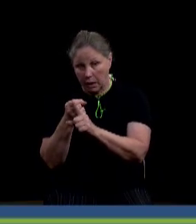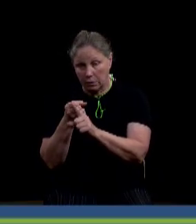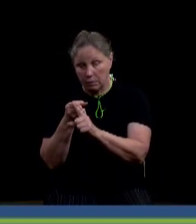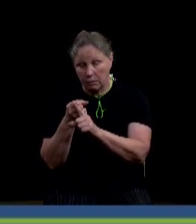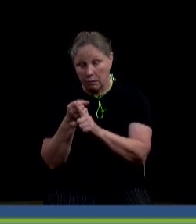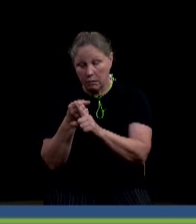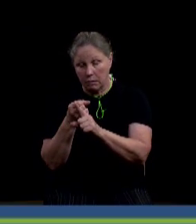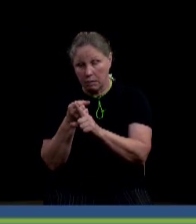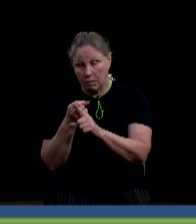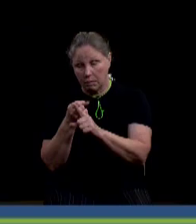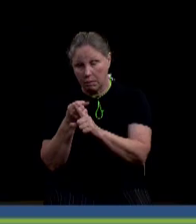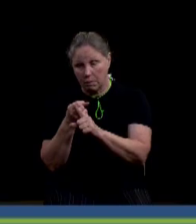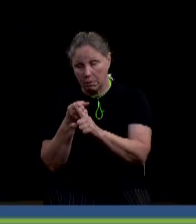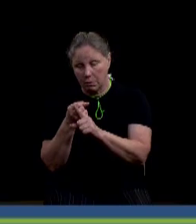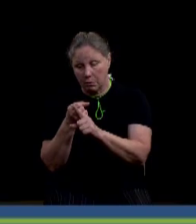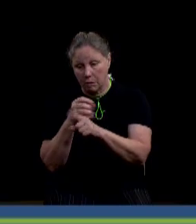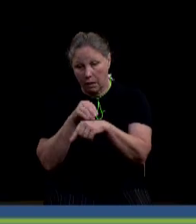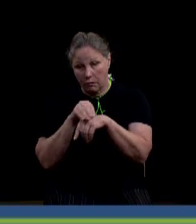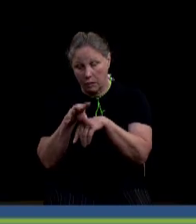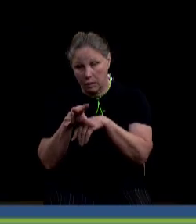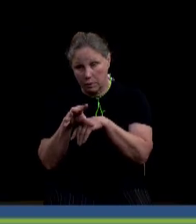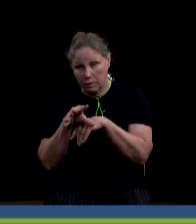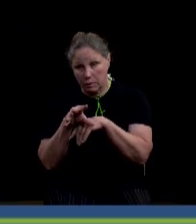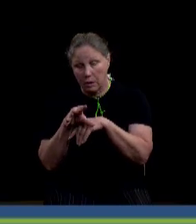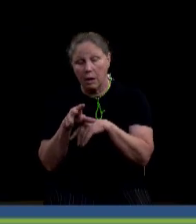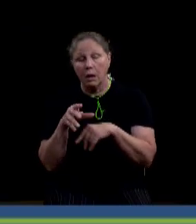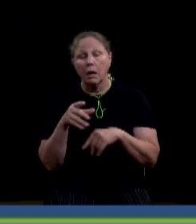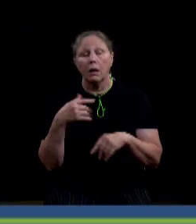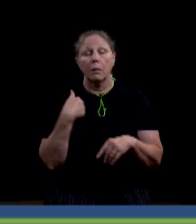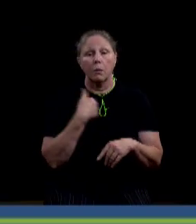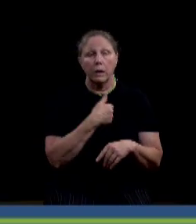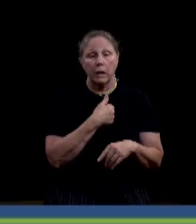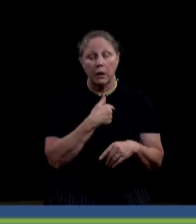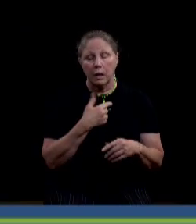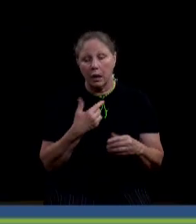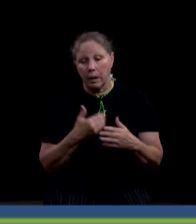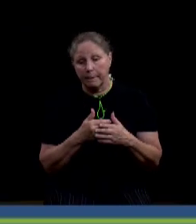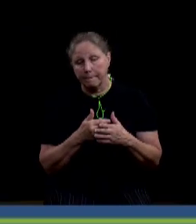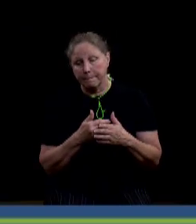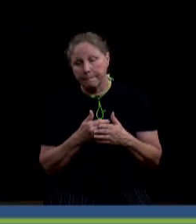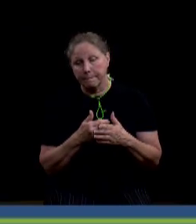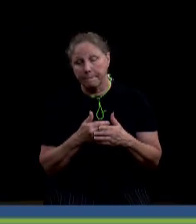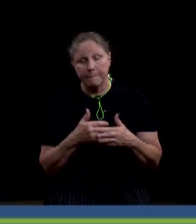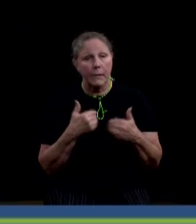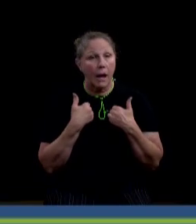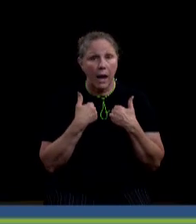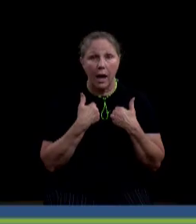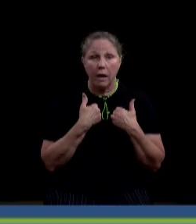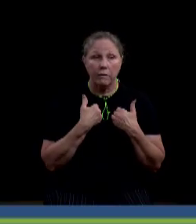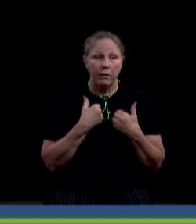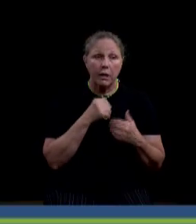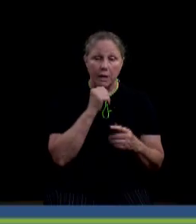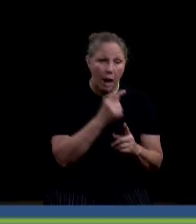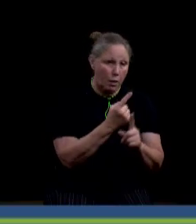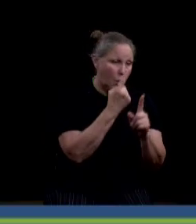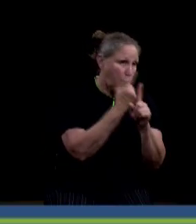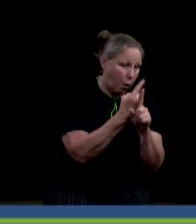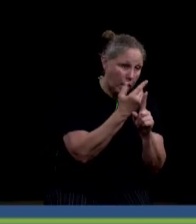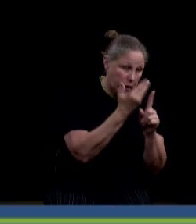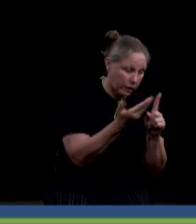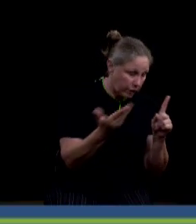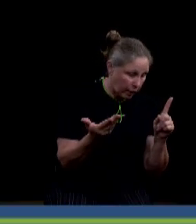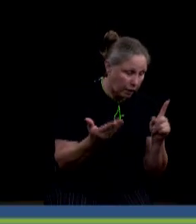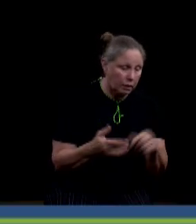we have no one effort that we're doing, from whether it's social distancing